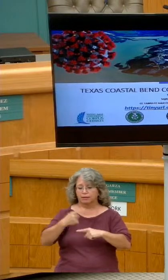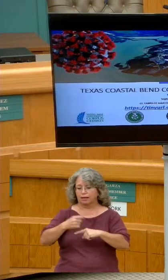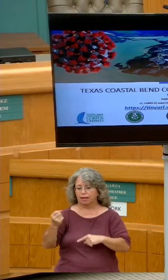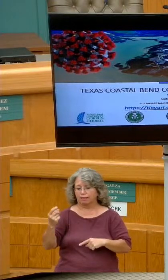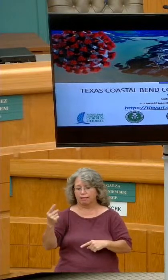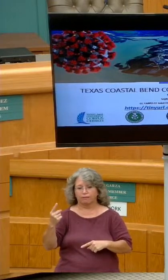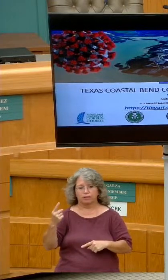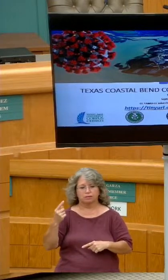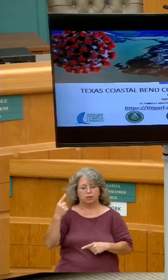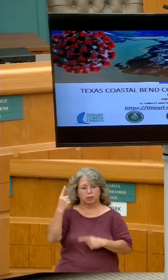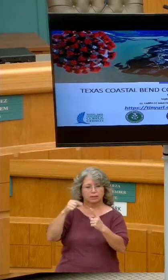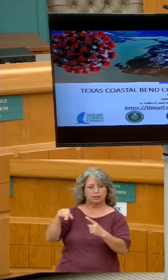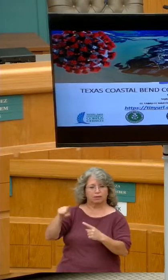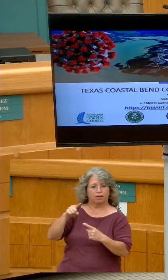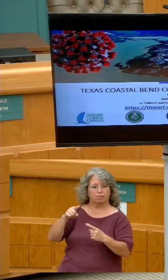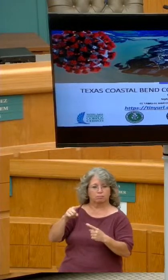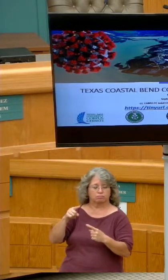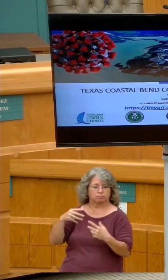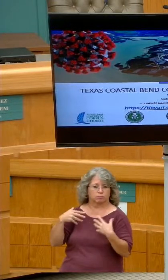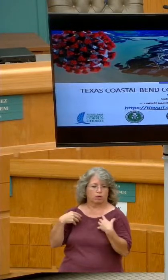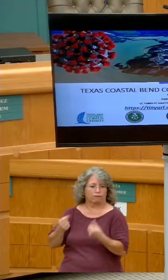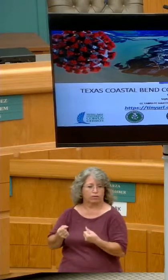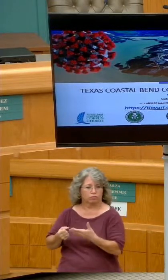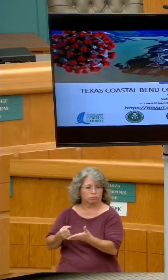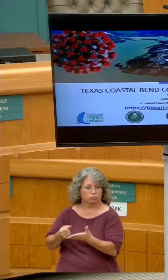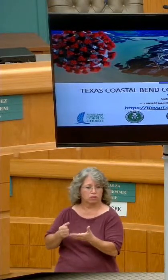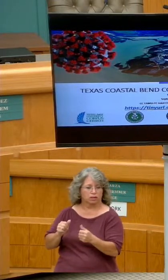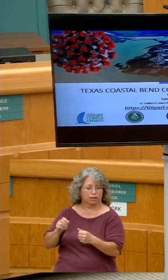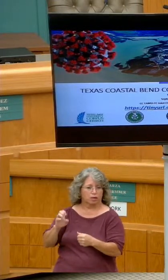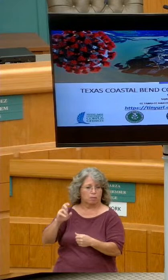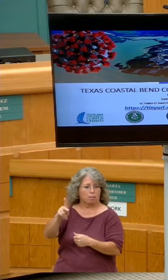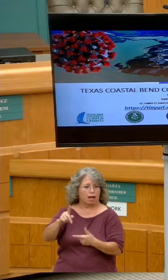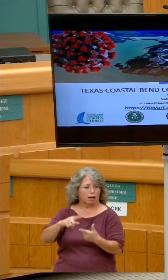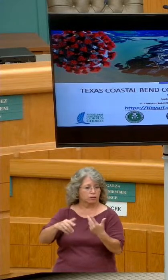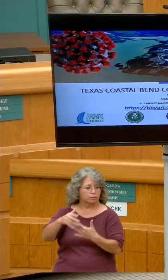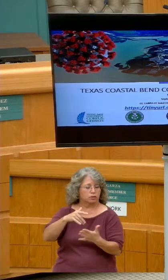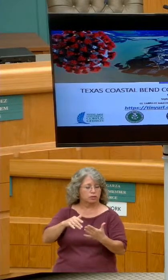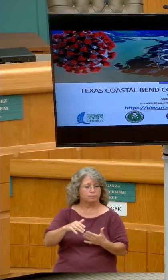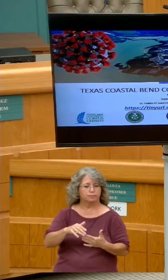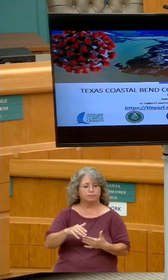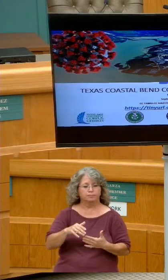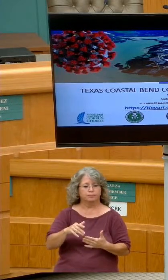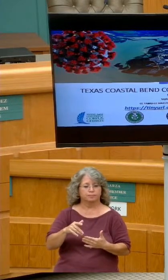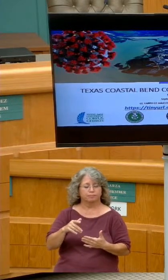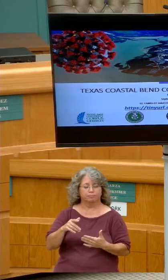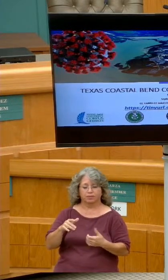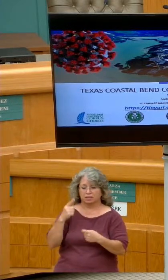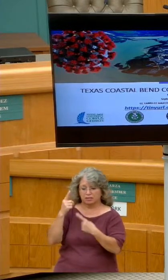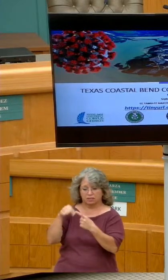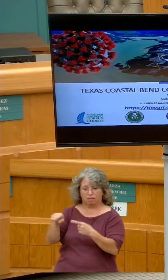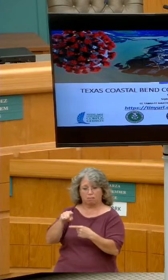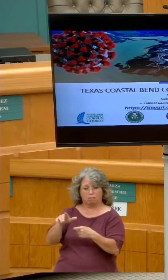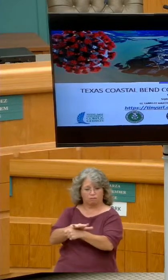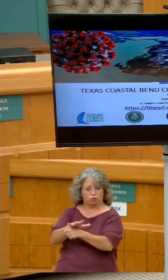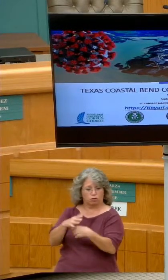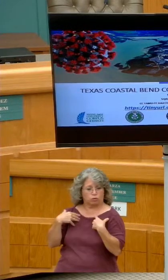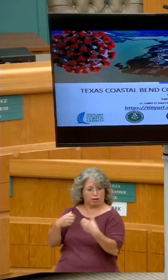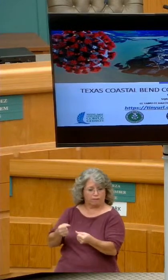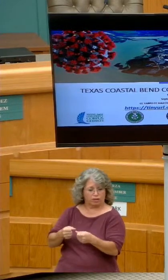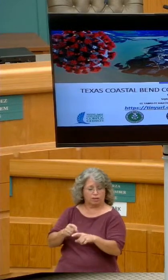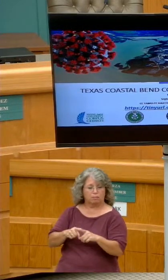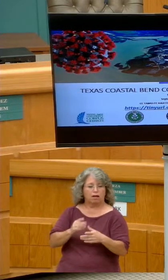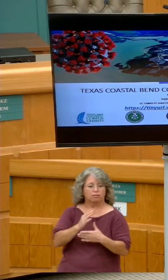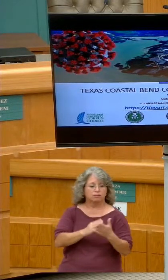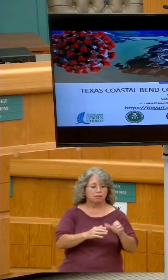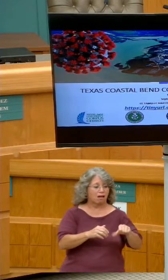already considered well, if you will. They're able to go back into the community, and they're considered completely recovered. But there's other individuals